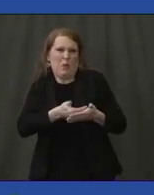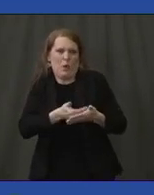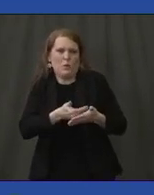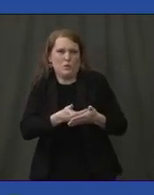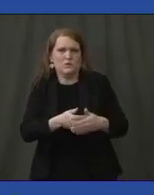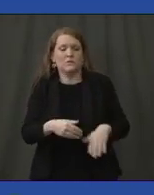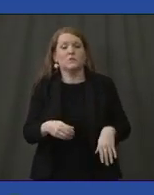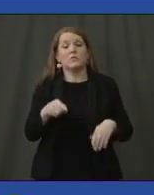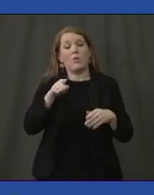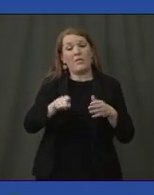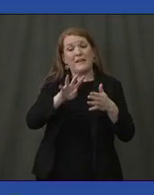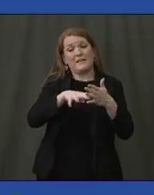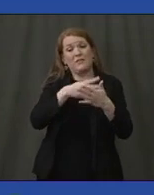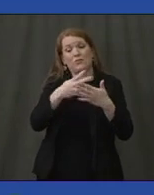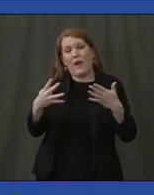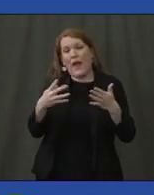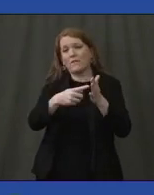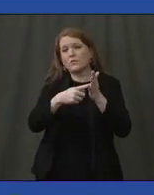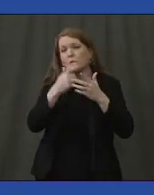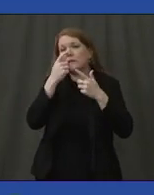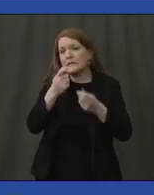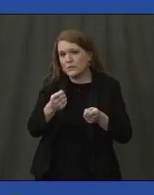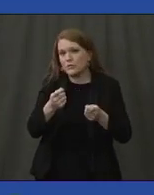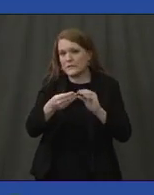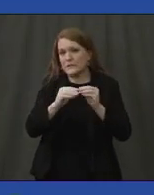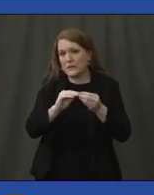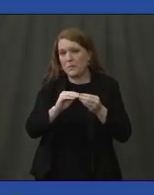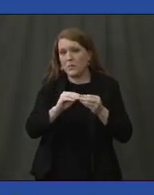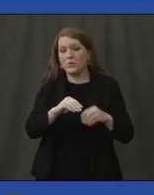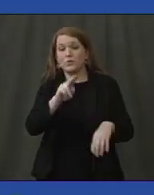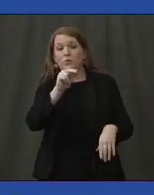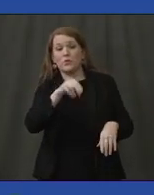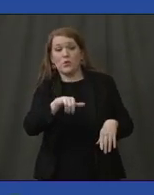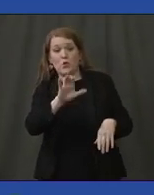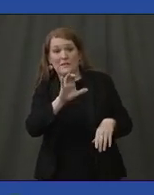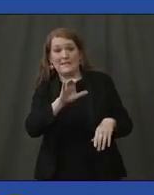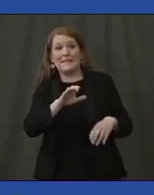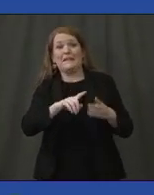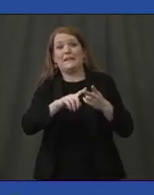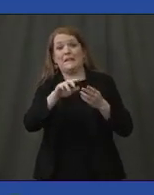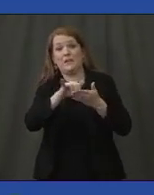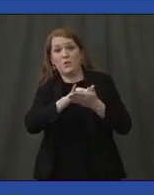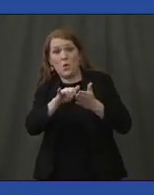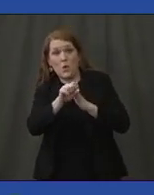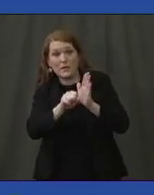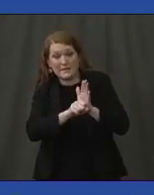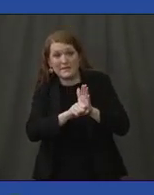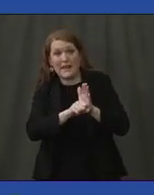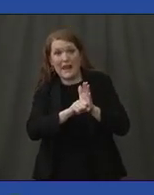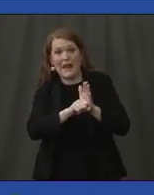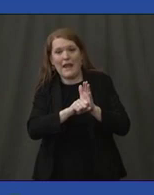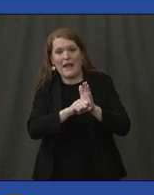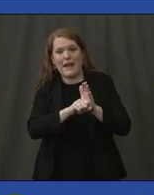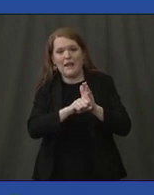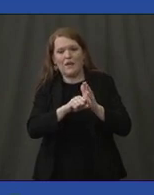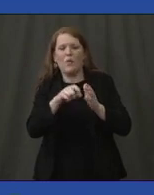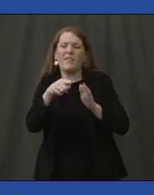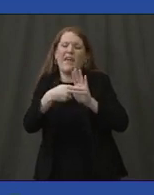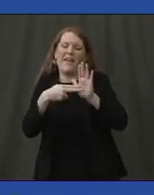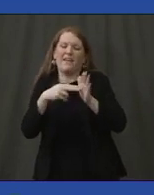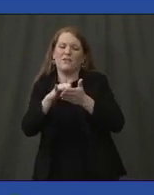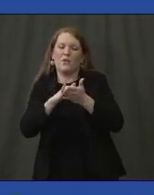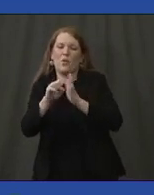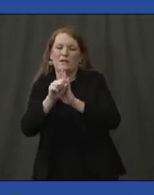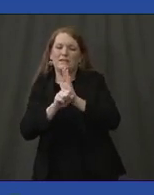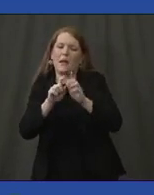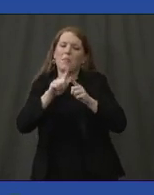interesting things. You'll see the rate of increase in New York City, New York State, is a misnomer. It's really New York City going